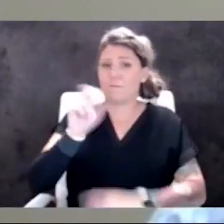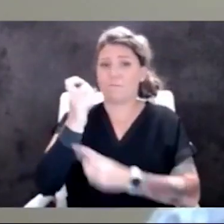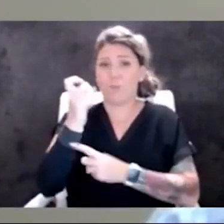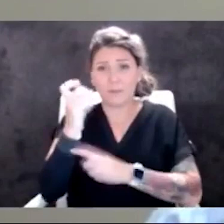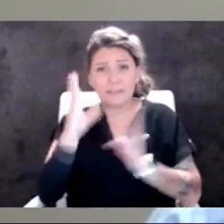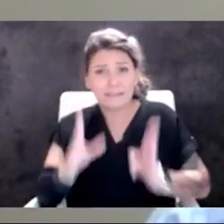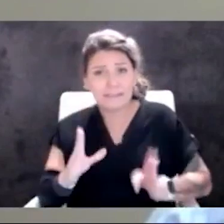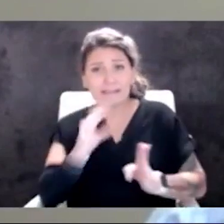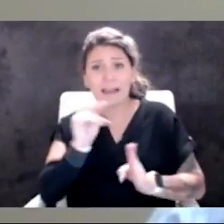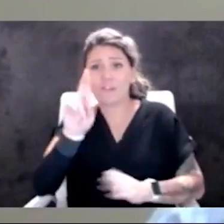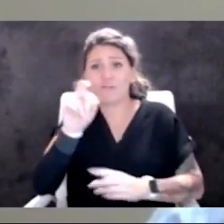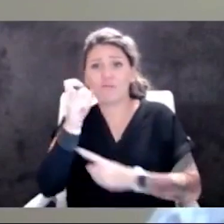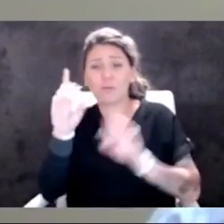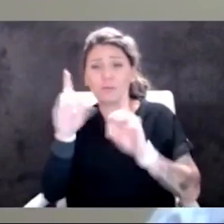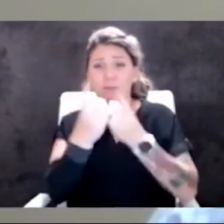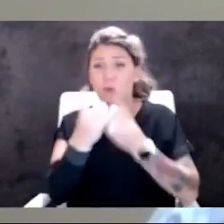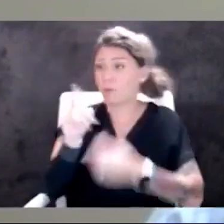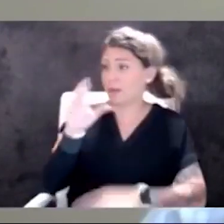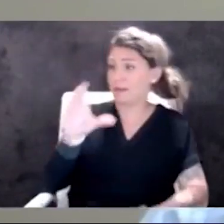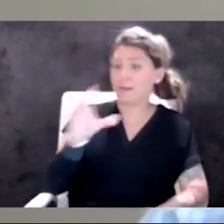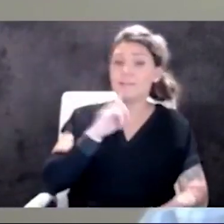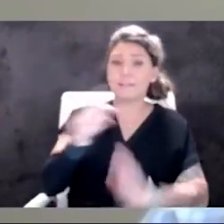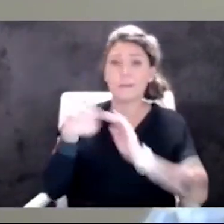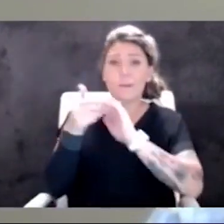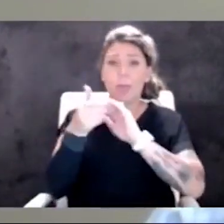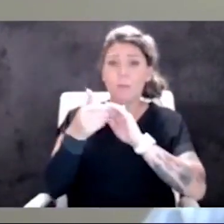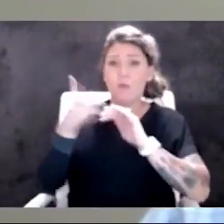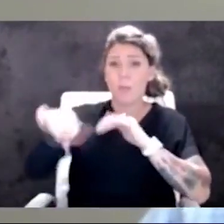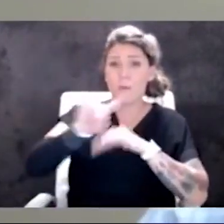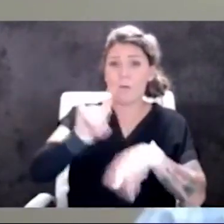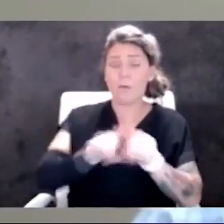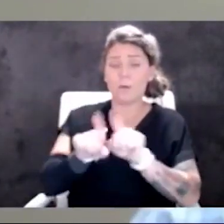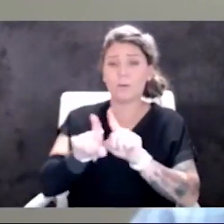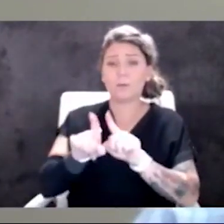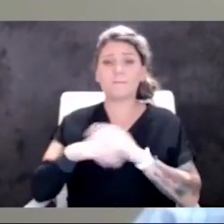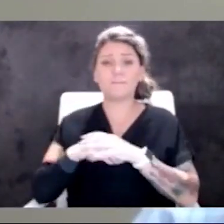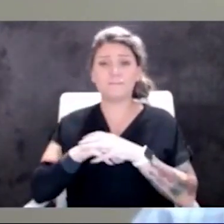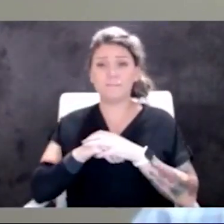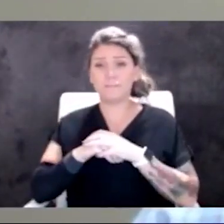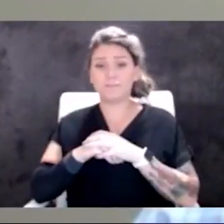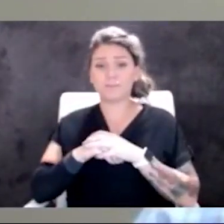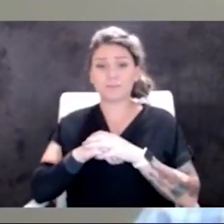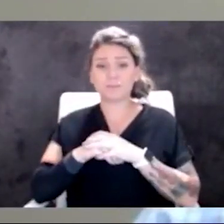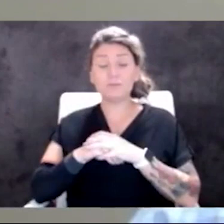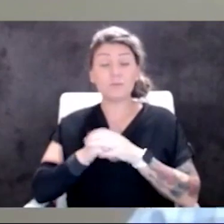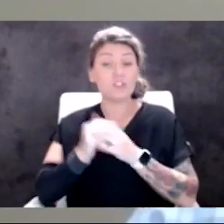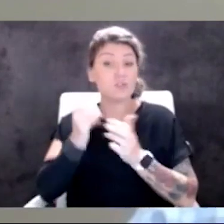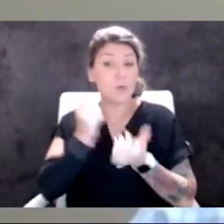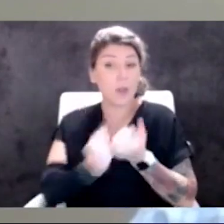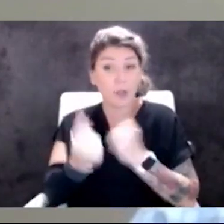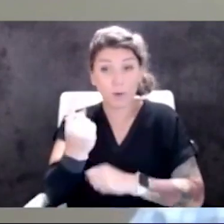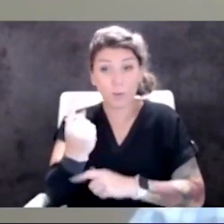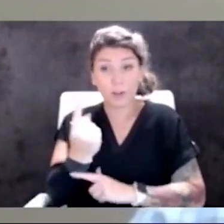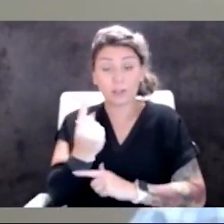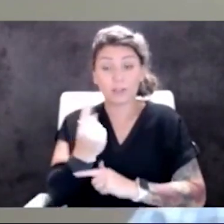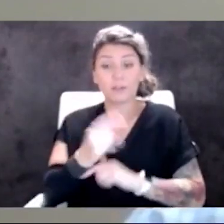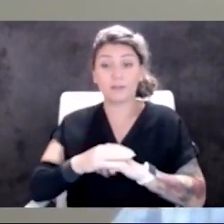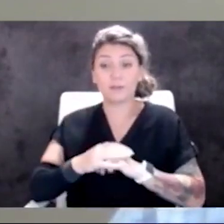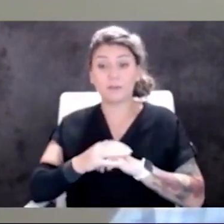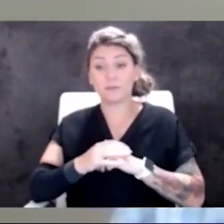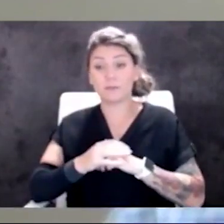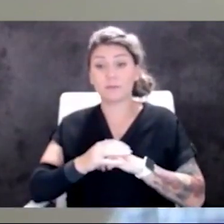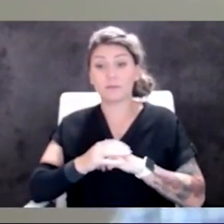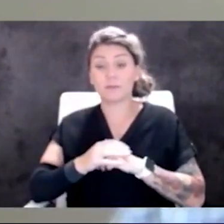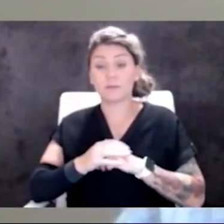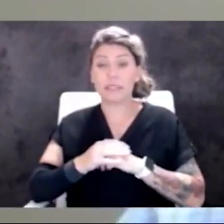pharmacy department in Kansas City who's collaborating with them a lot too. So everyone is in